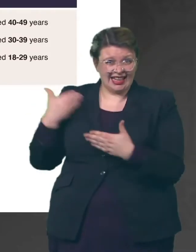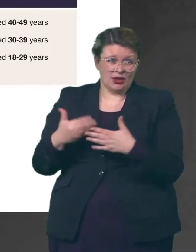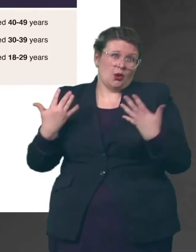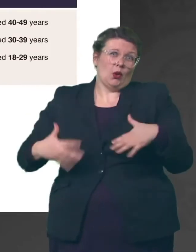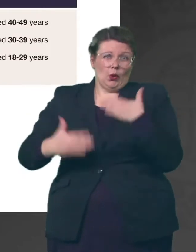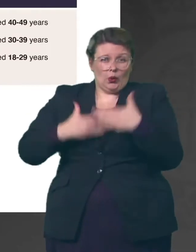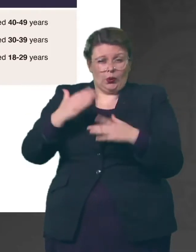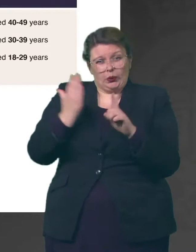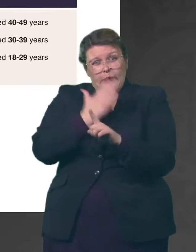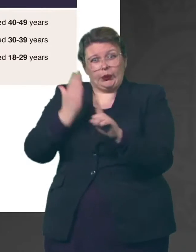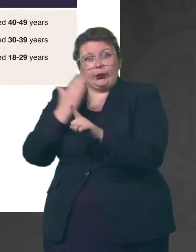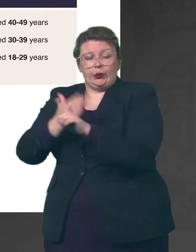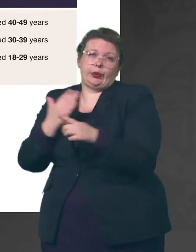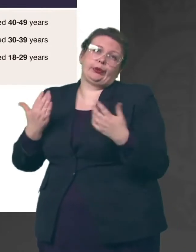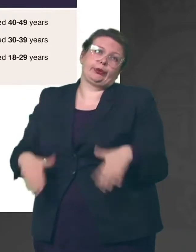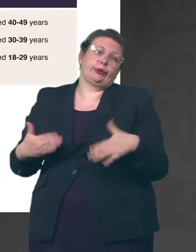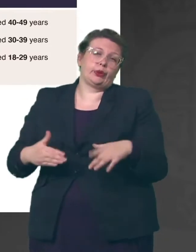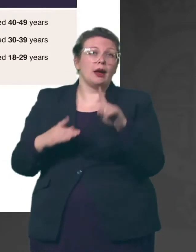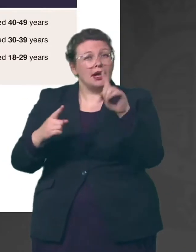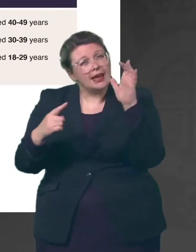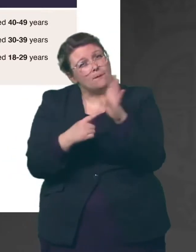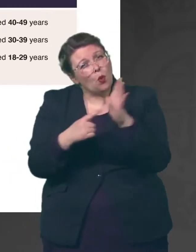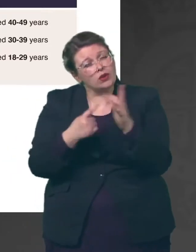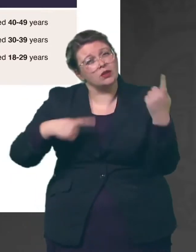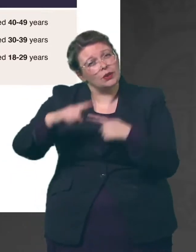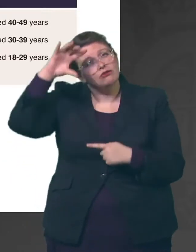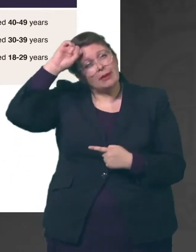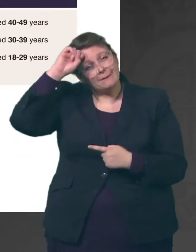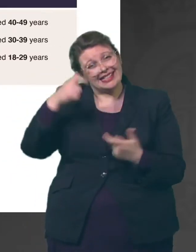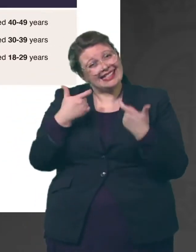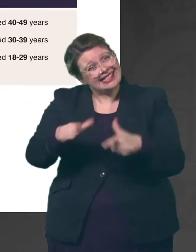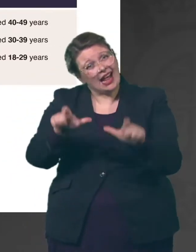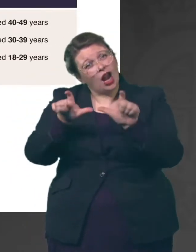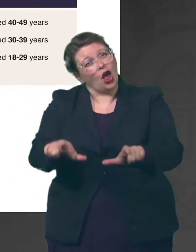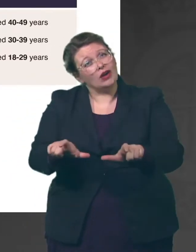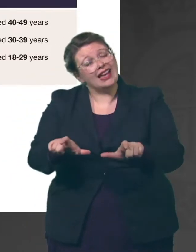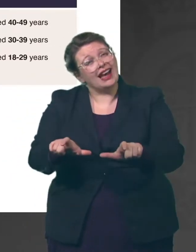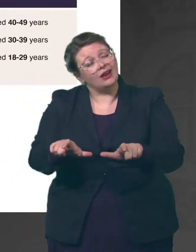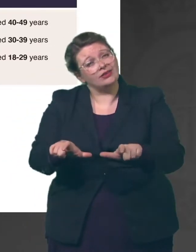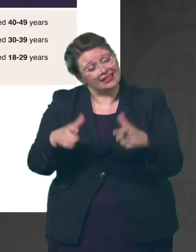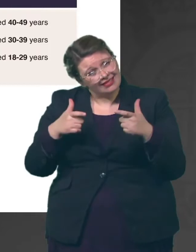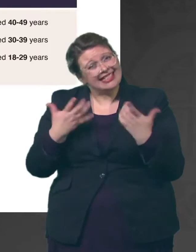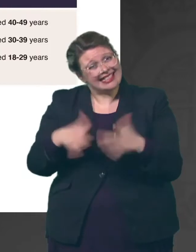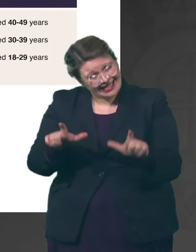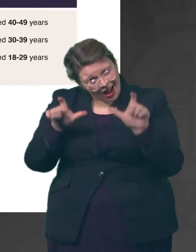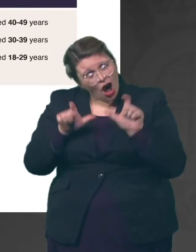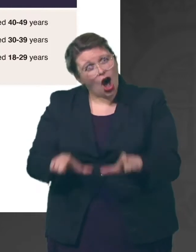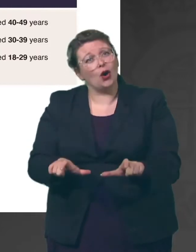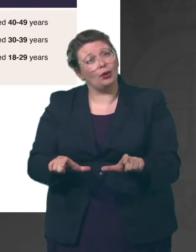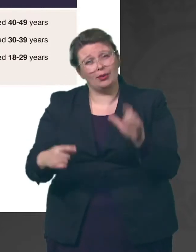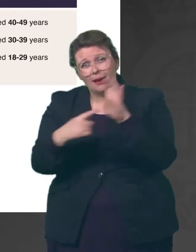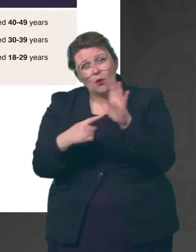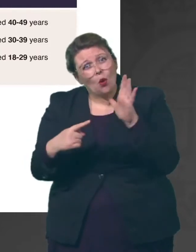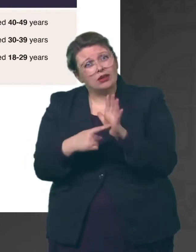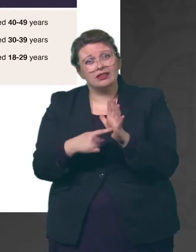still got to hold our nerve and do our bit. It's on all of us still to stay at home, to protect the NHS